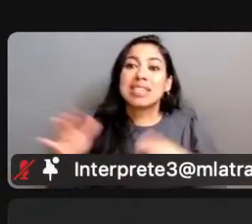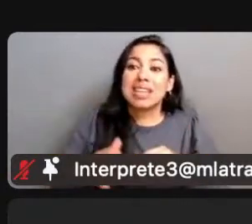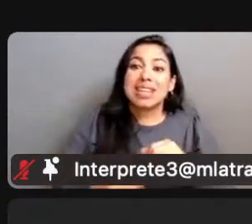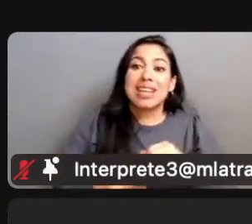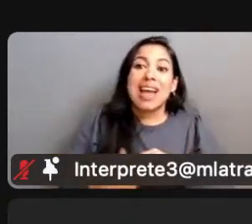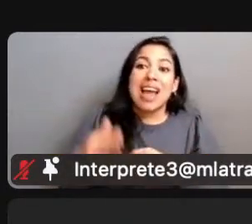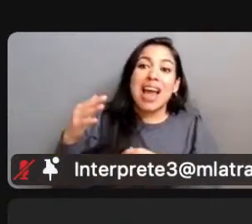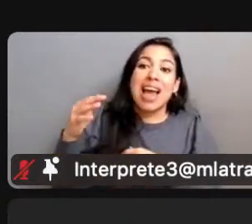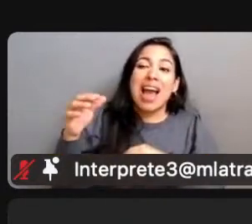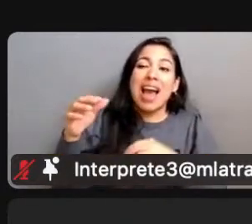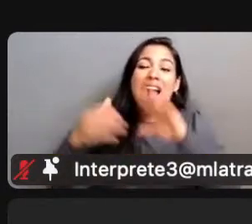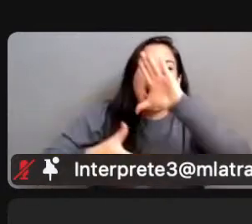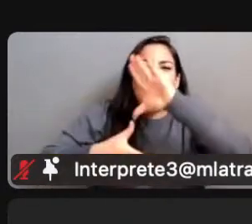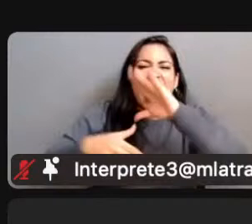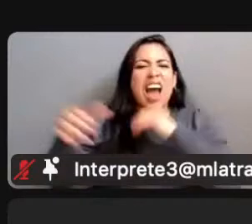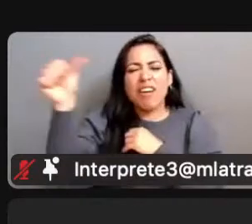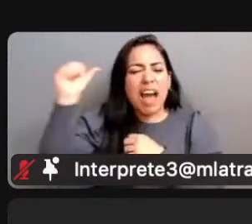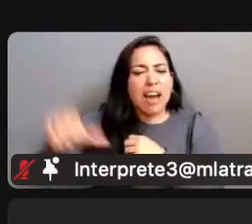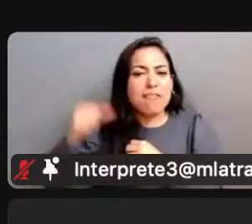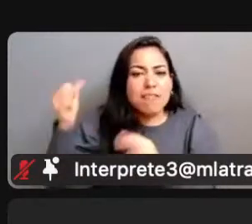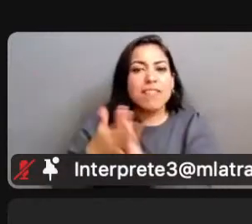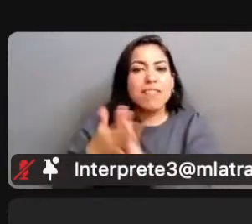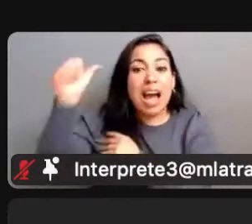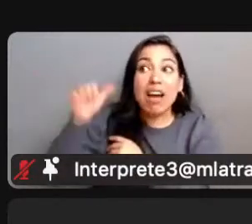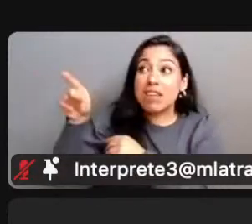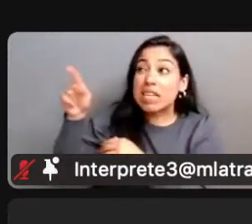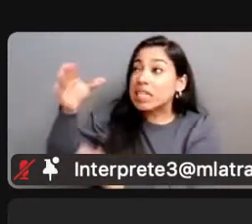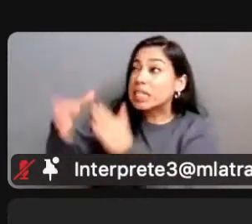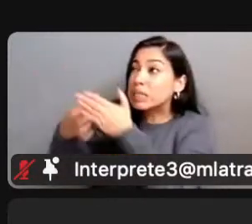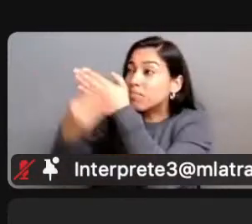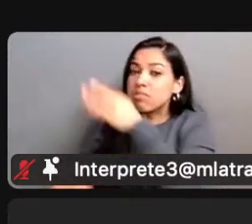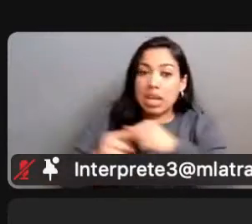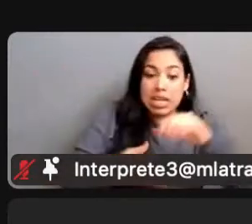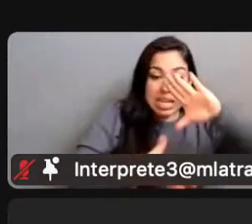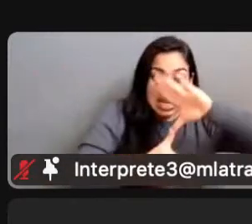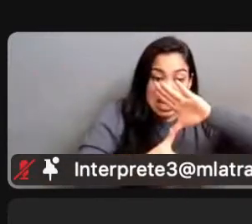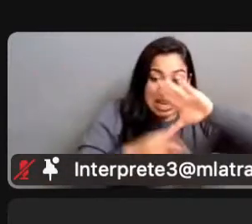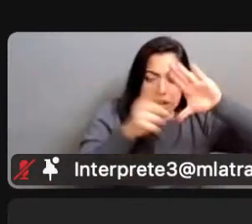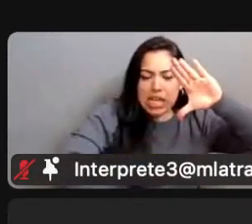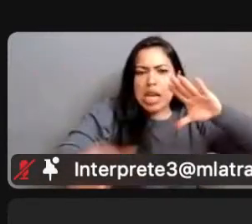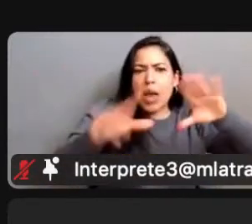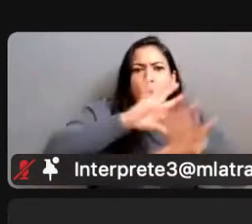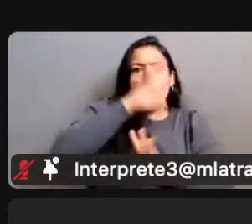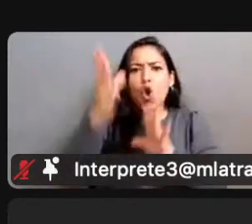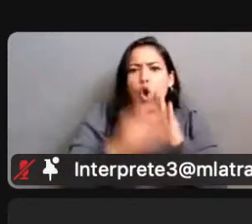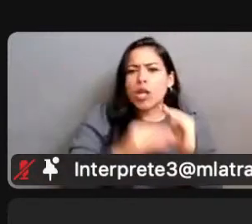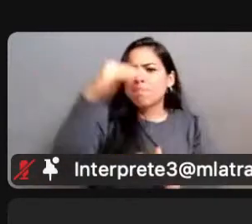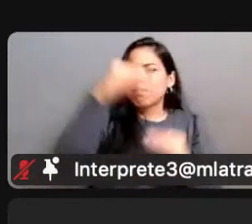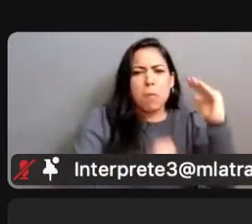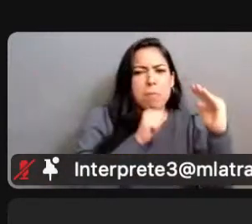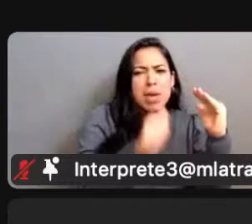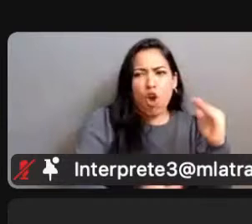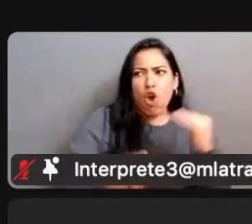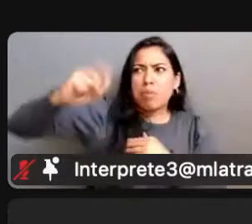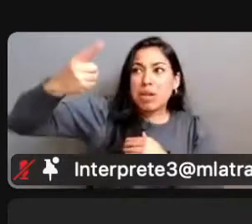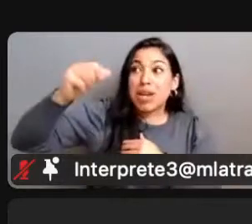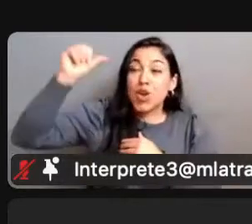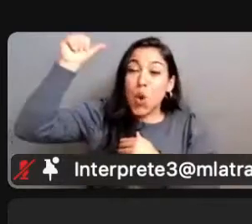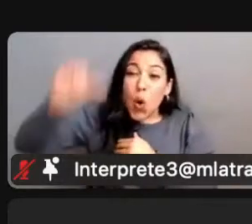after sub-Saharan Africa, our region is the most unequal in the world.